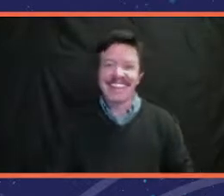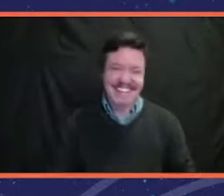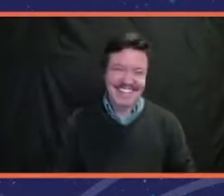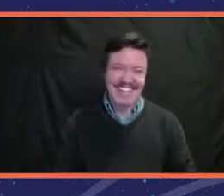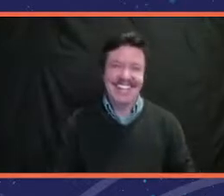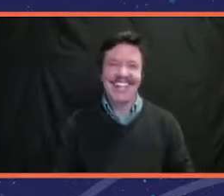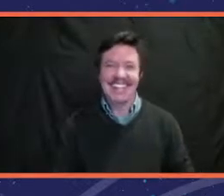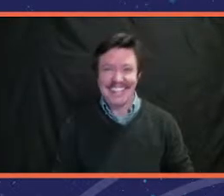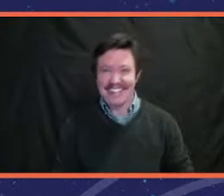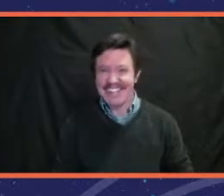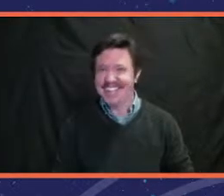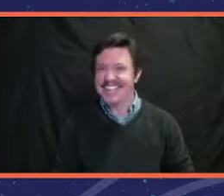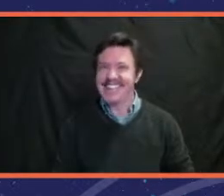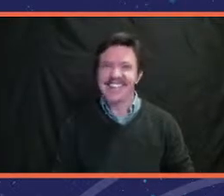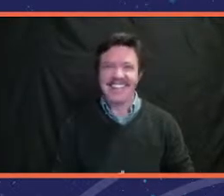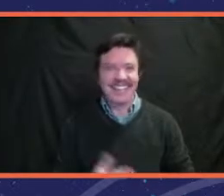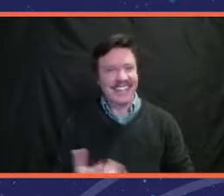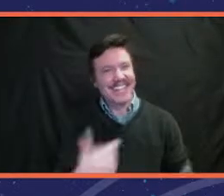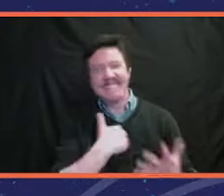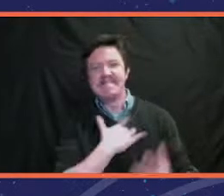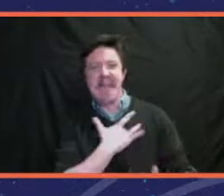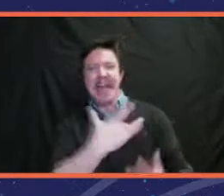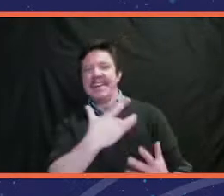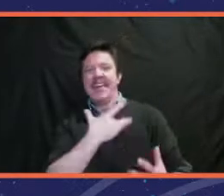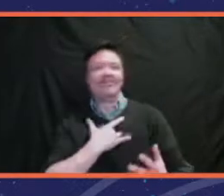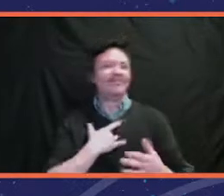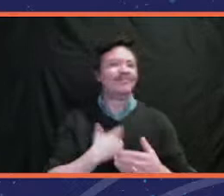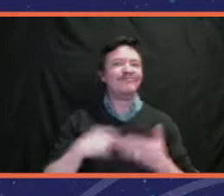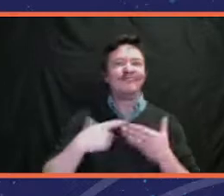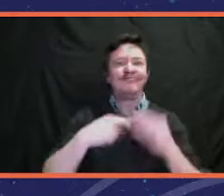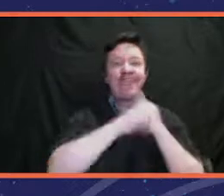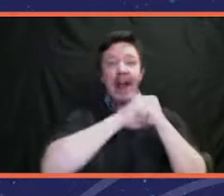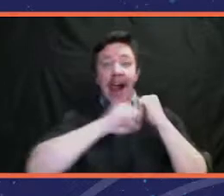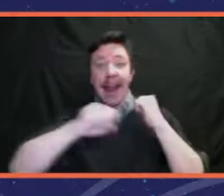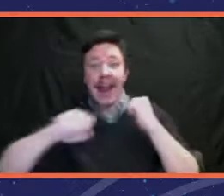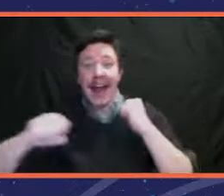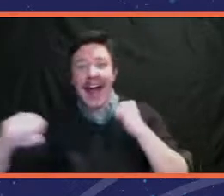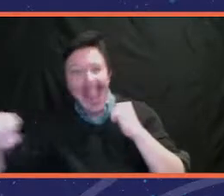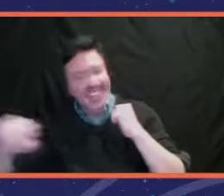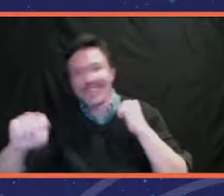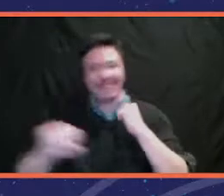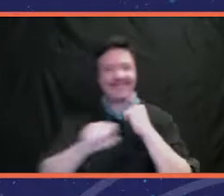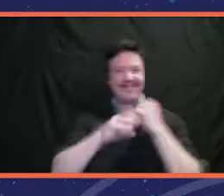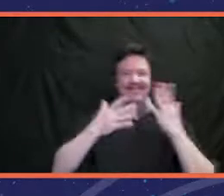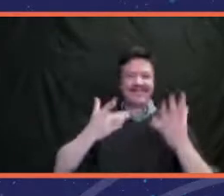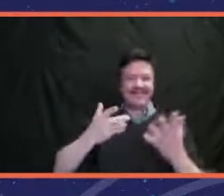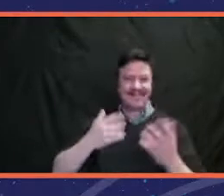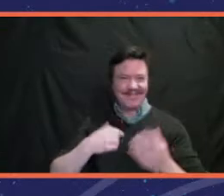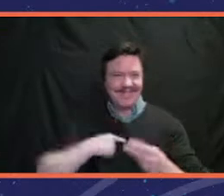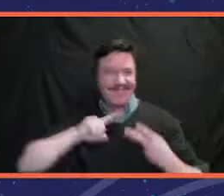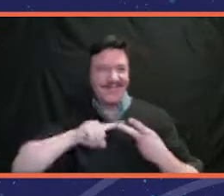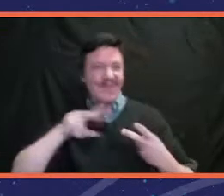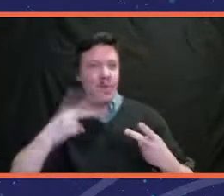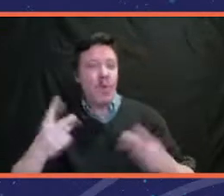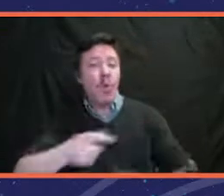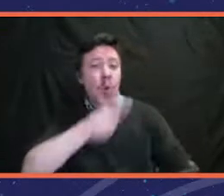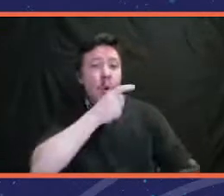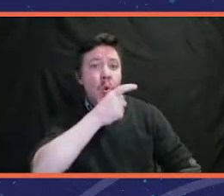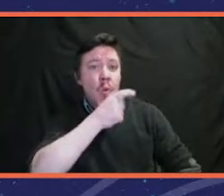I'm long-winded, so I'm not gonna talk. I won't get caught up. So the next song, like I said, is called Whose World, Green New